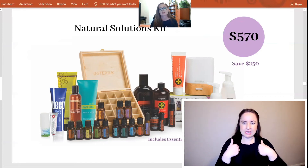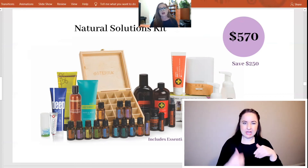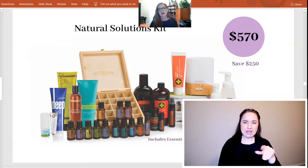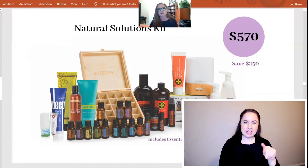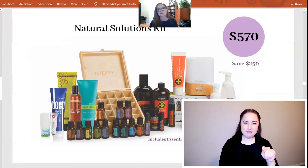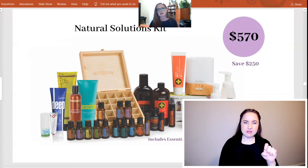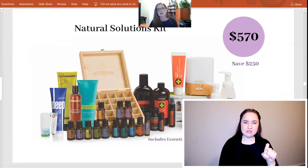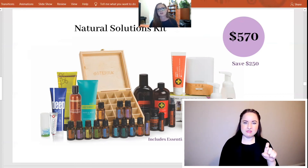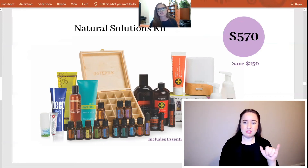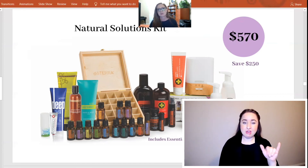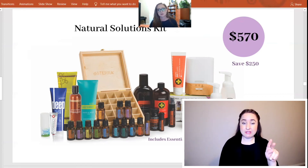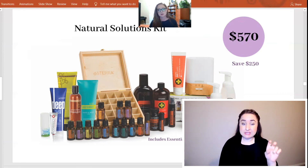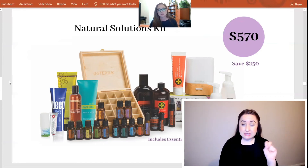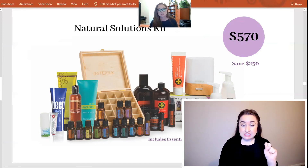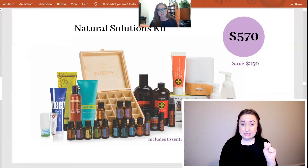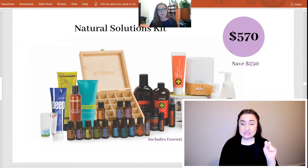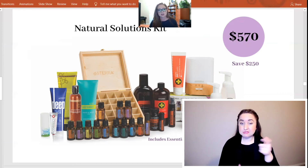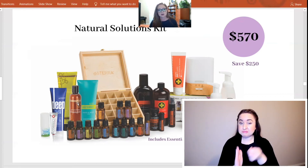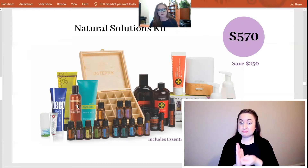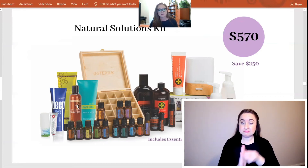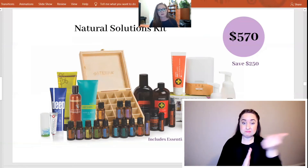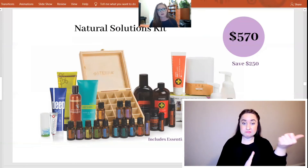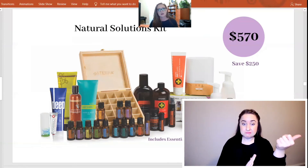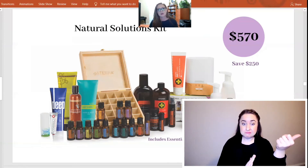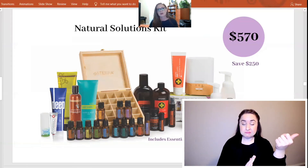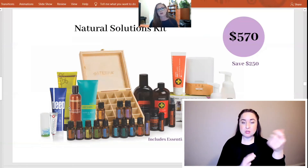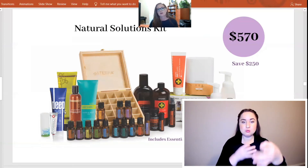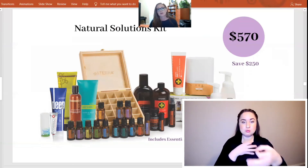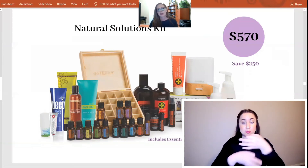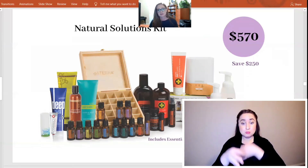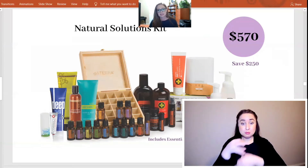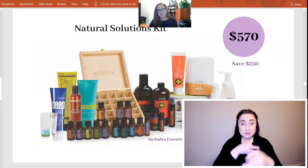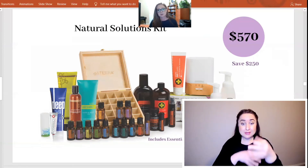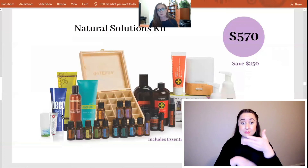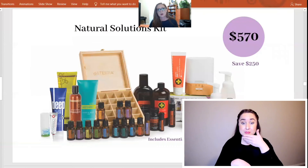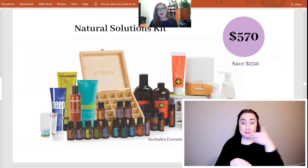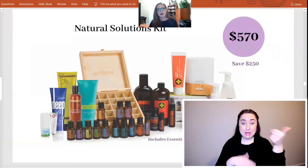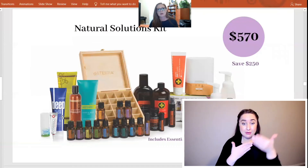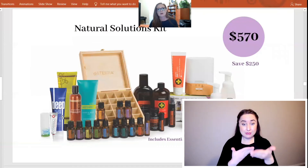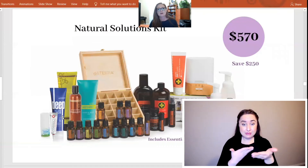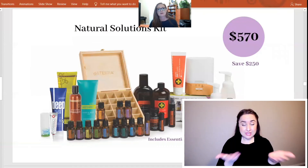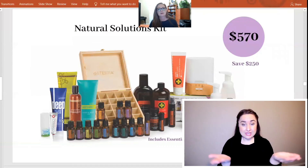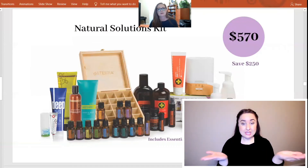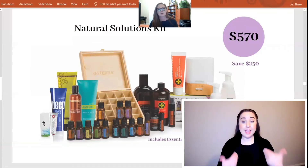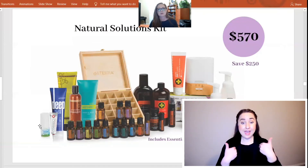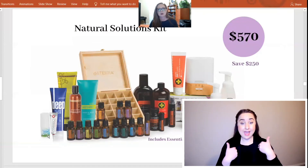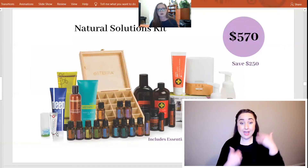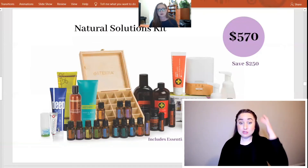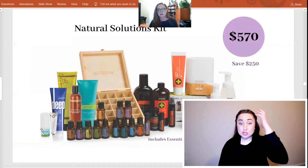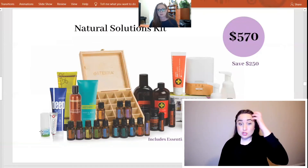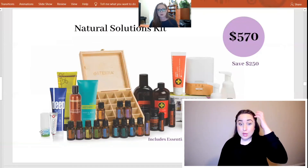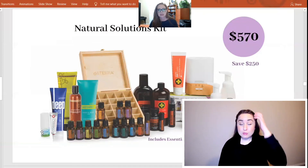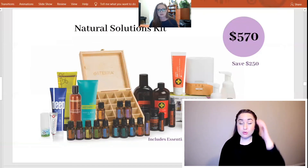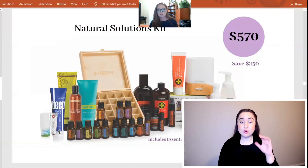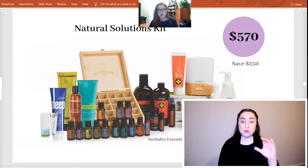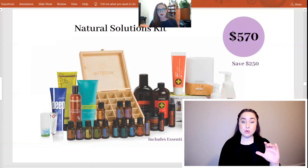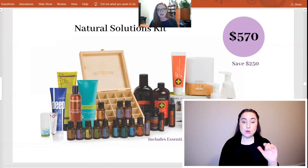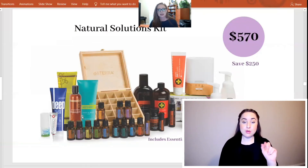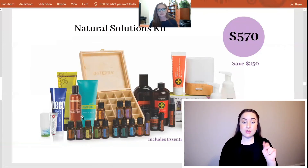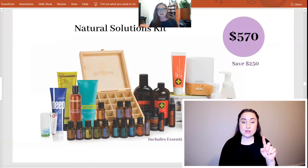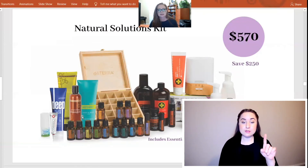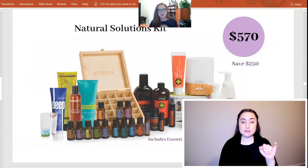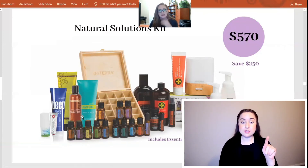This has shampoo and conditioner. We have the Deep Blue Rub, a few of our other Abrethe